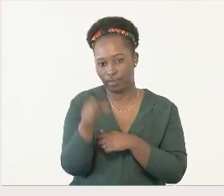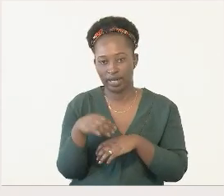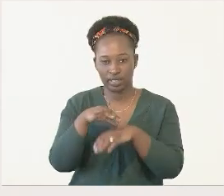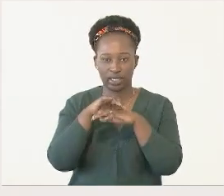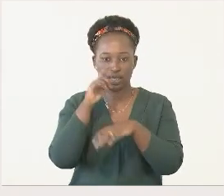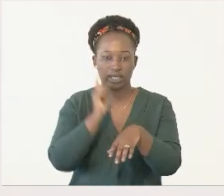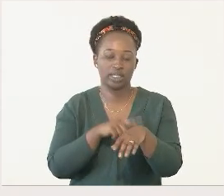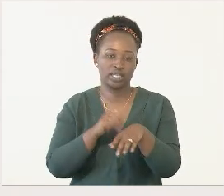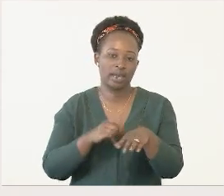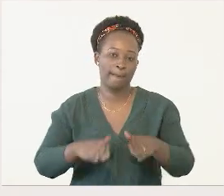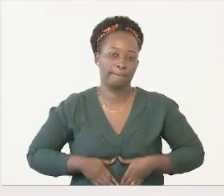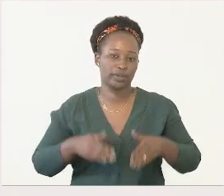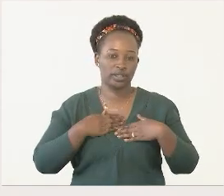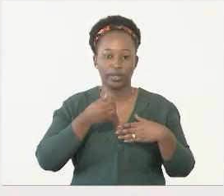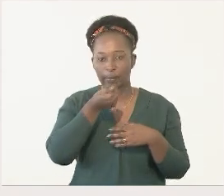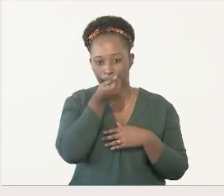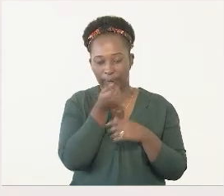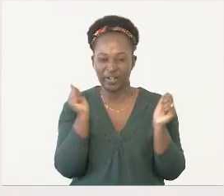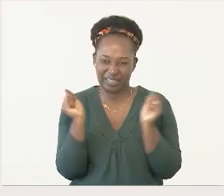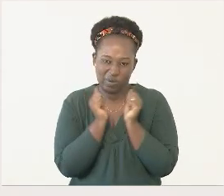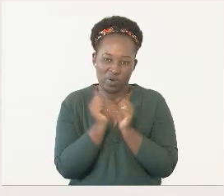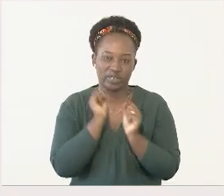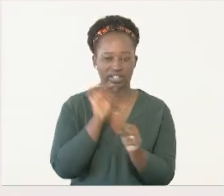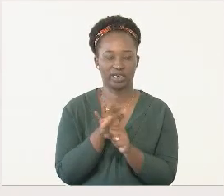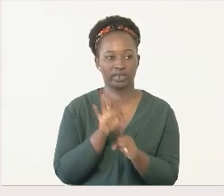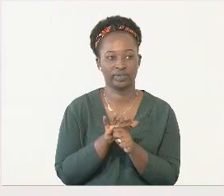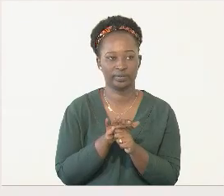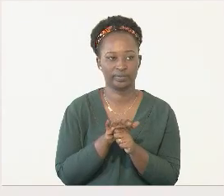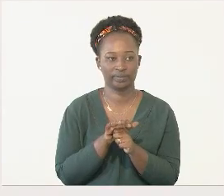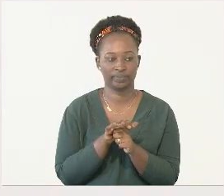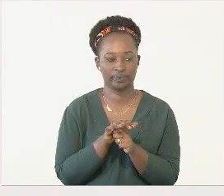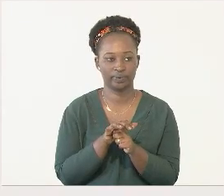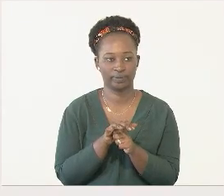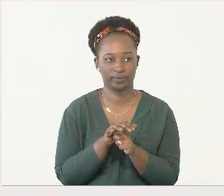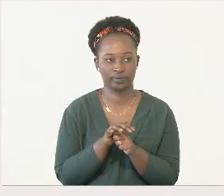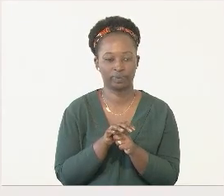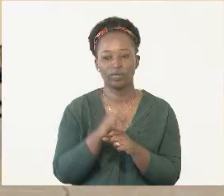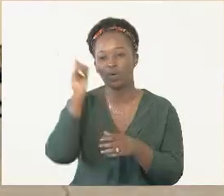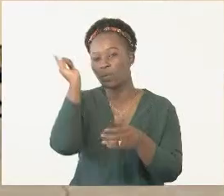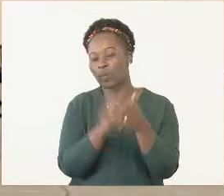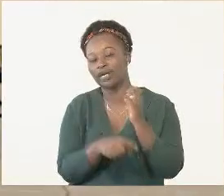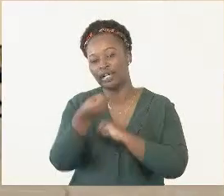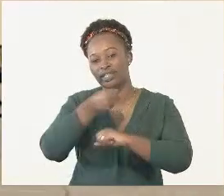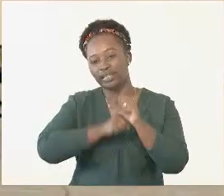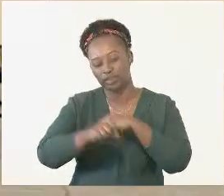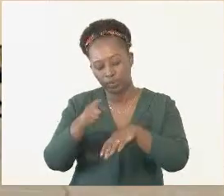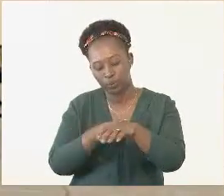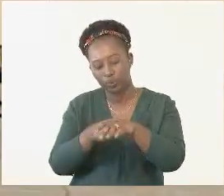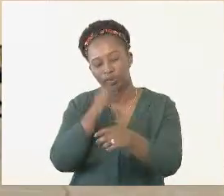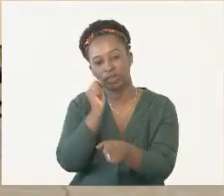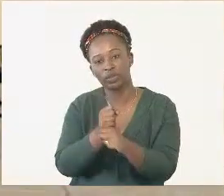when the body temperature is very cold, when it is too cold? What are the reaction of the skin